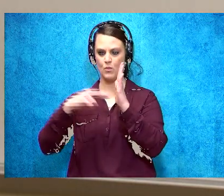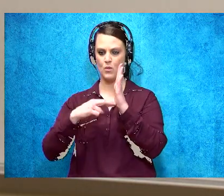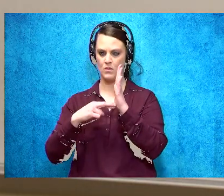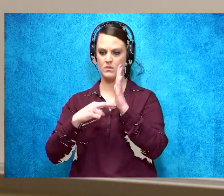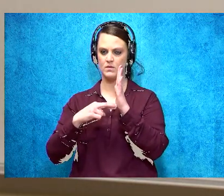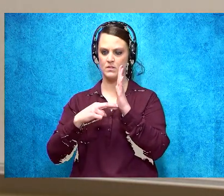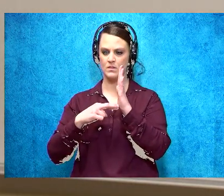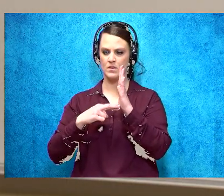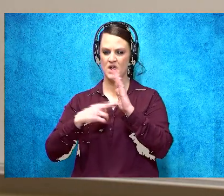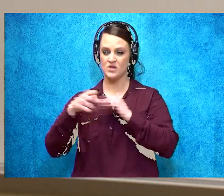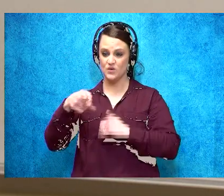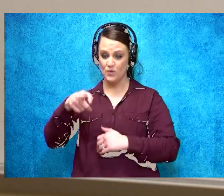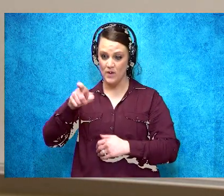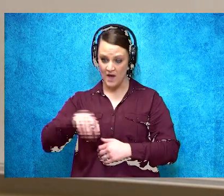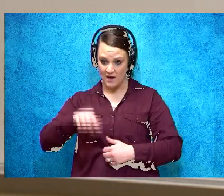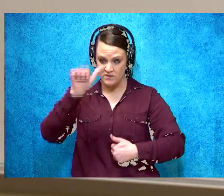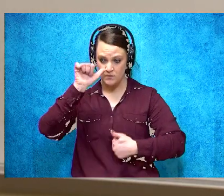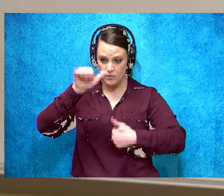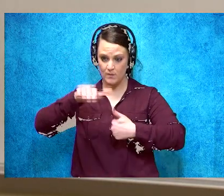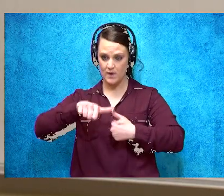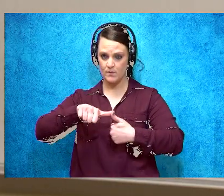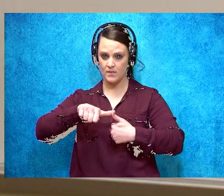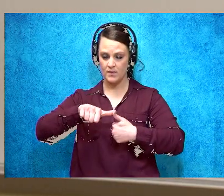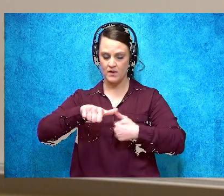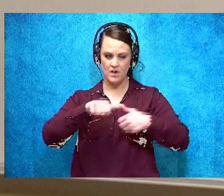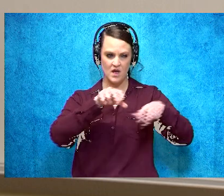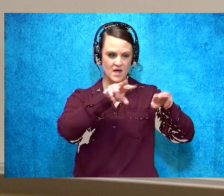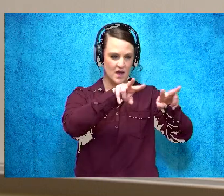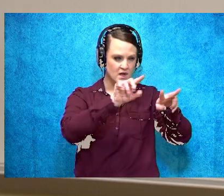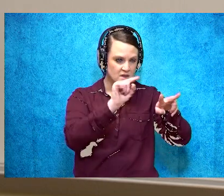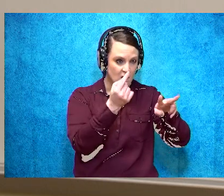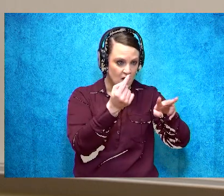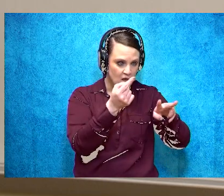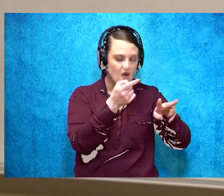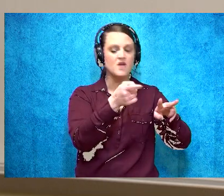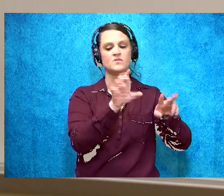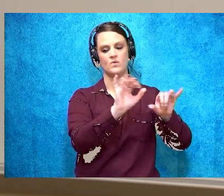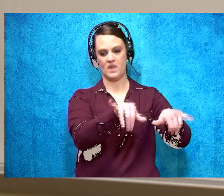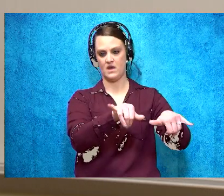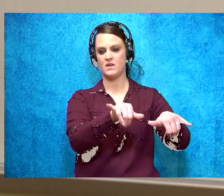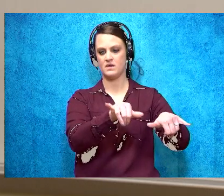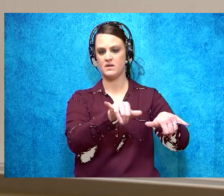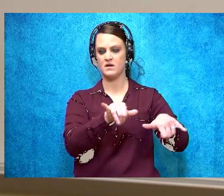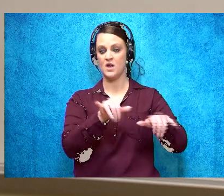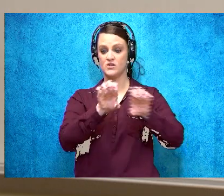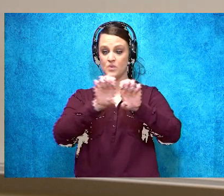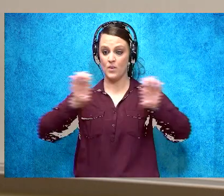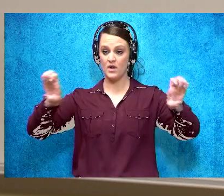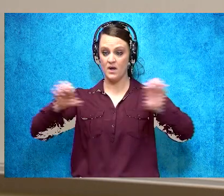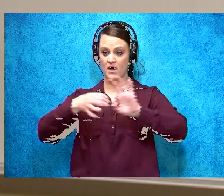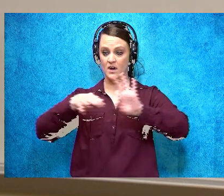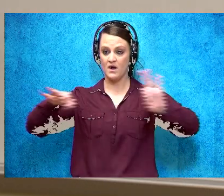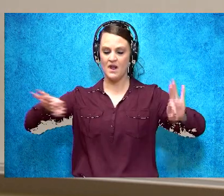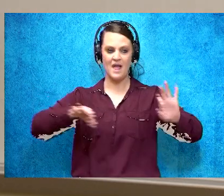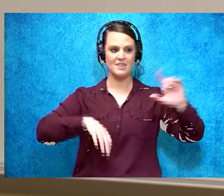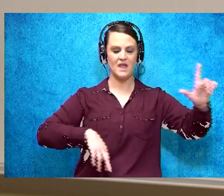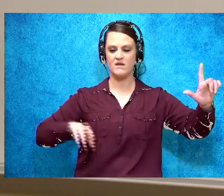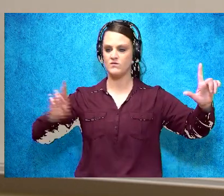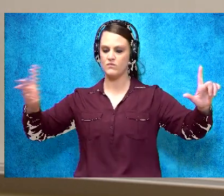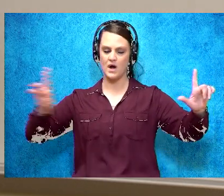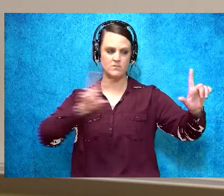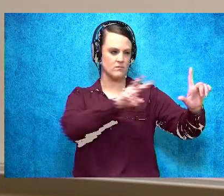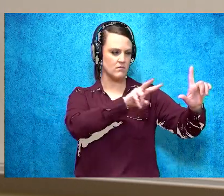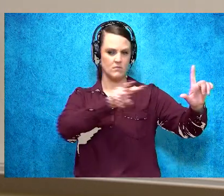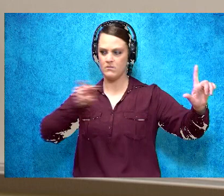which one comes first in the equation. And when we look at the equation, we are always looking at it from left to right.